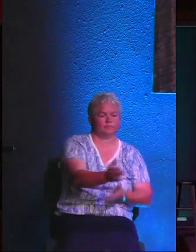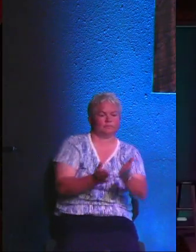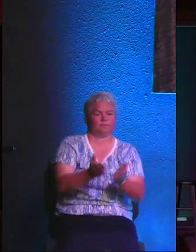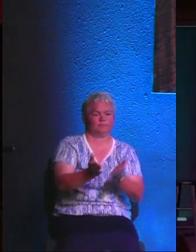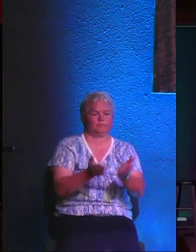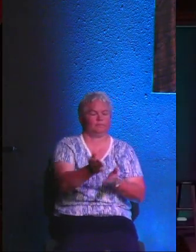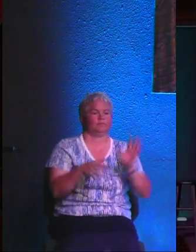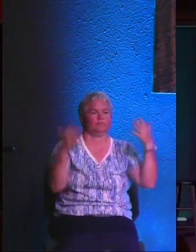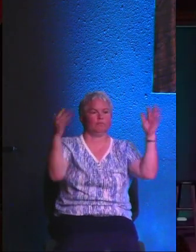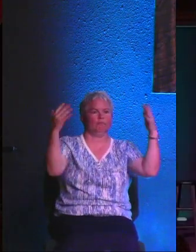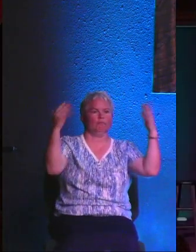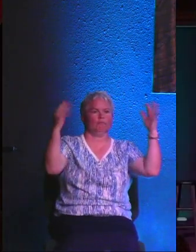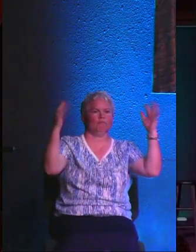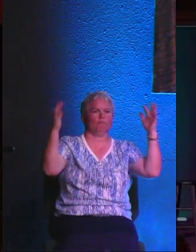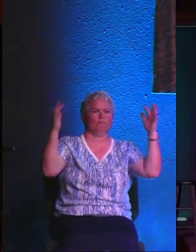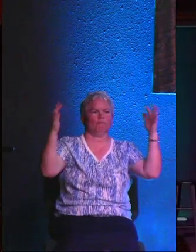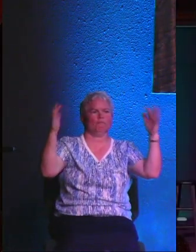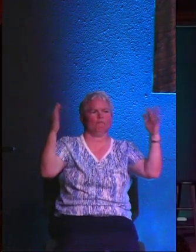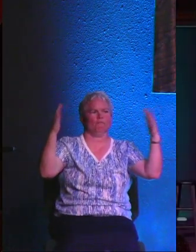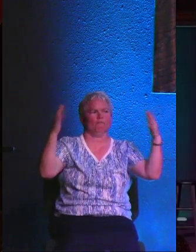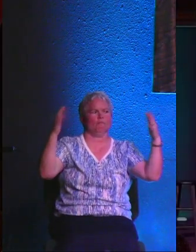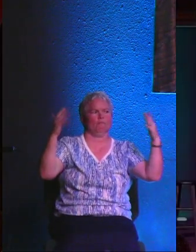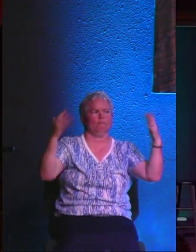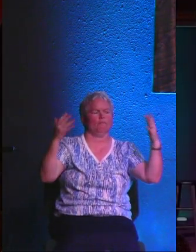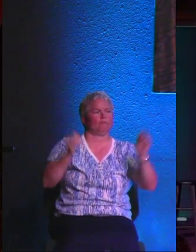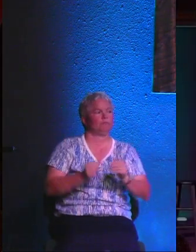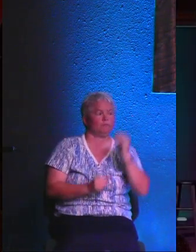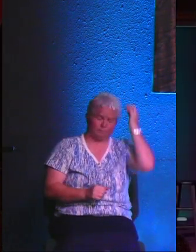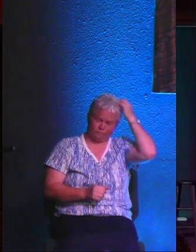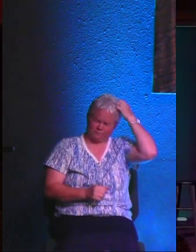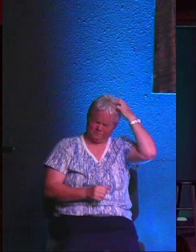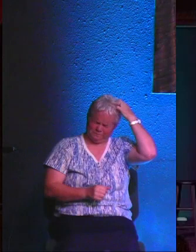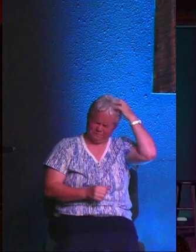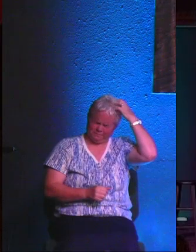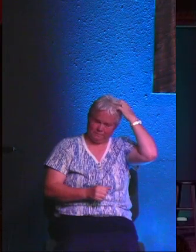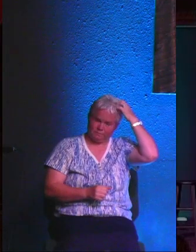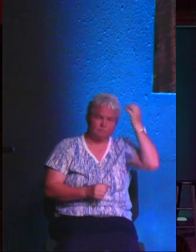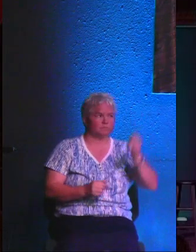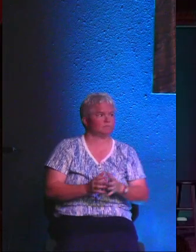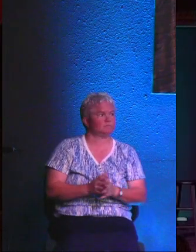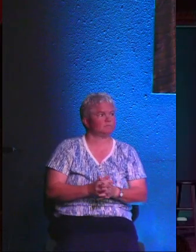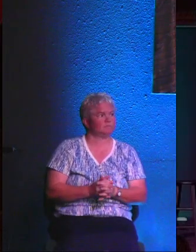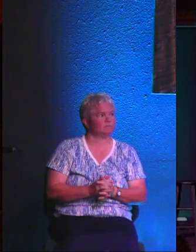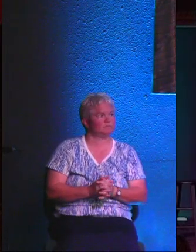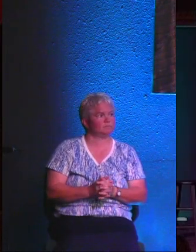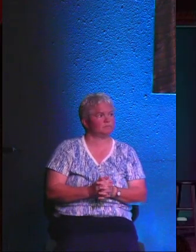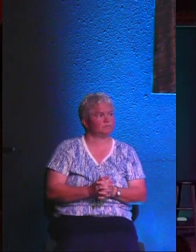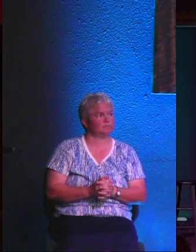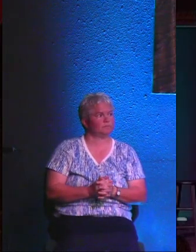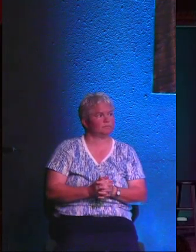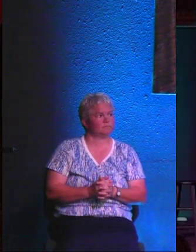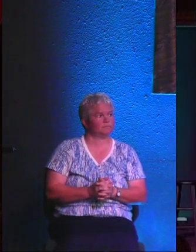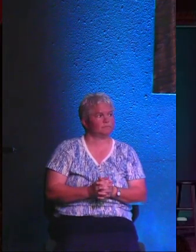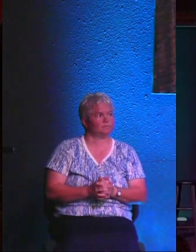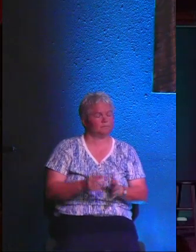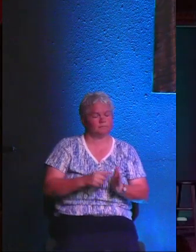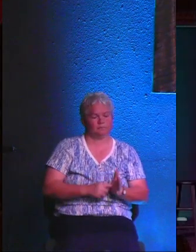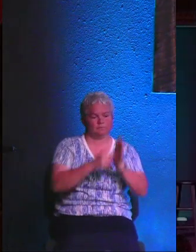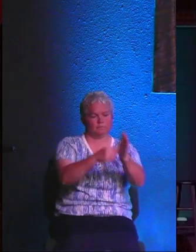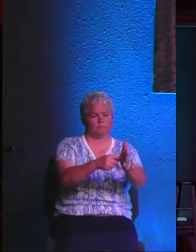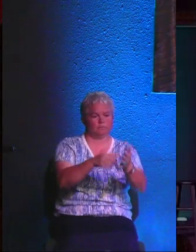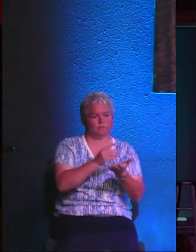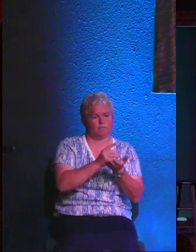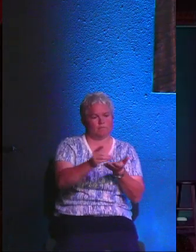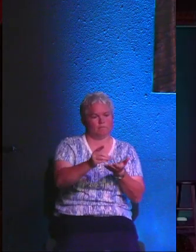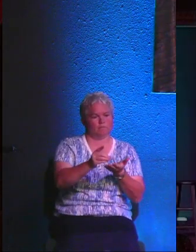important? It is, right? Because they learn things down there, and there's a lot of stuff they're exposed to during